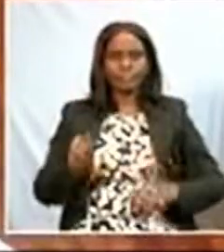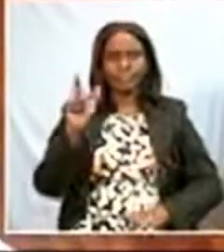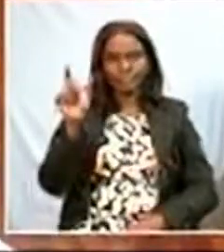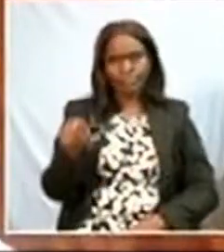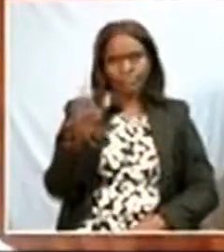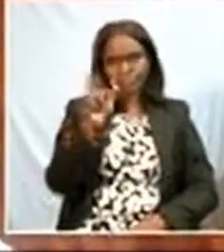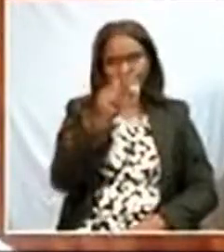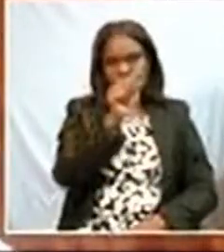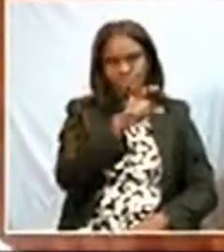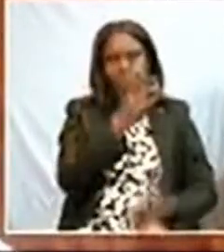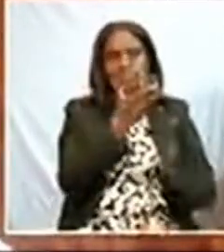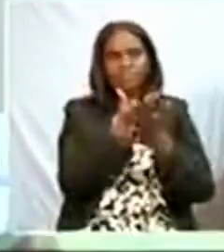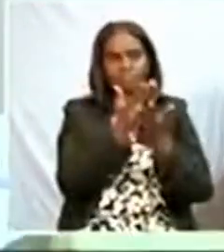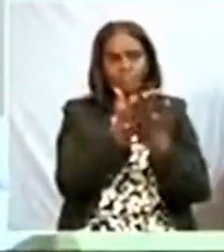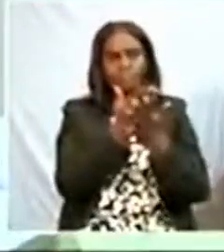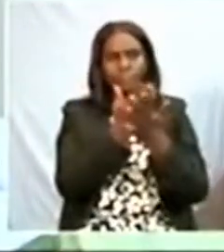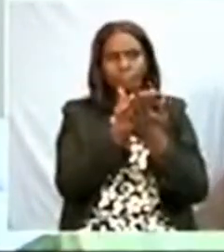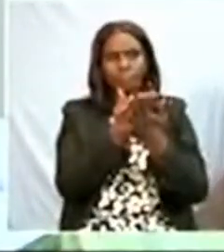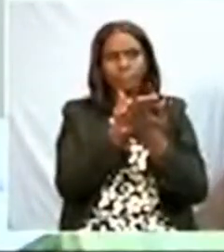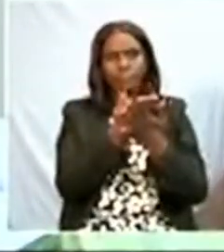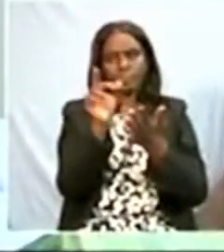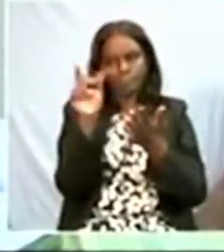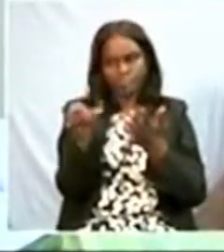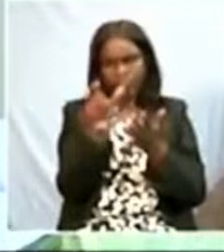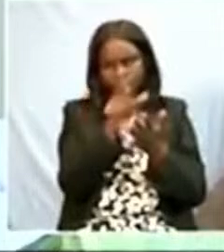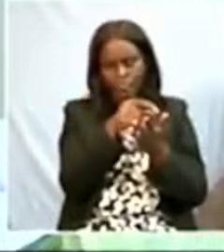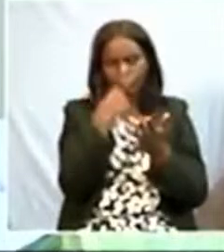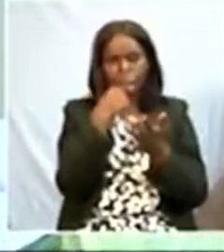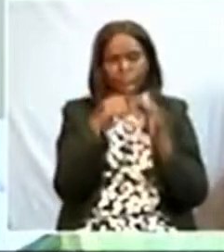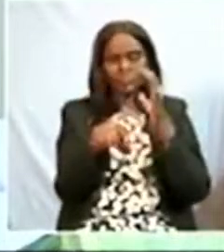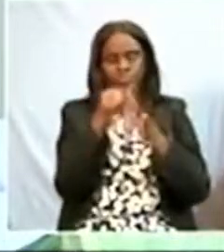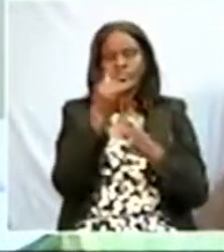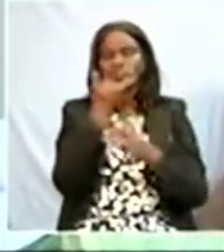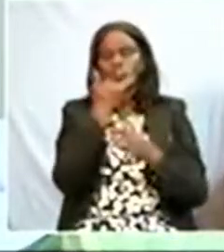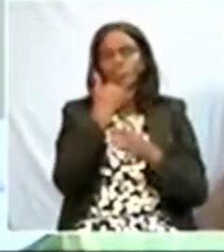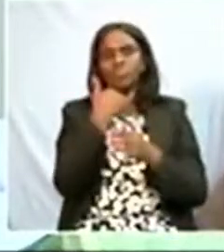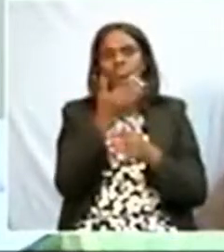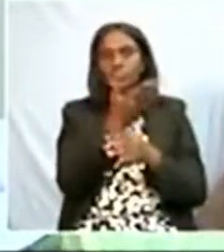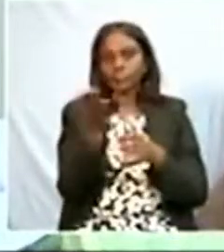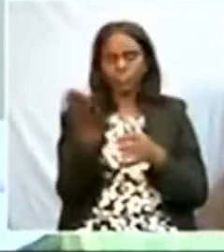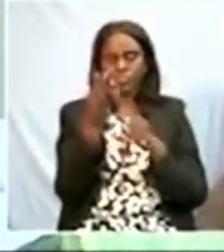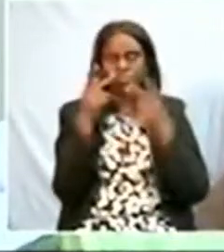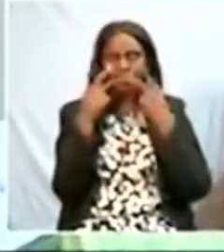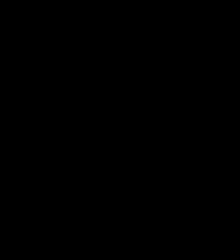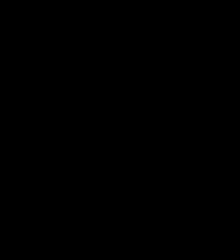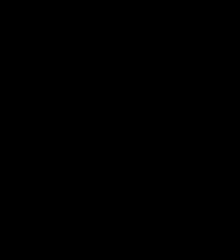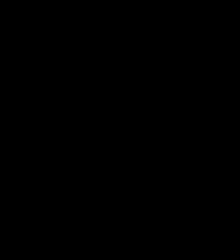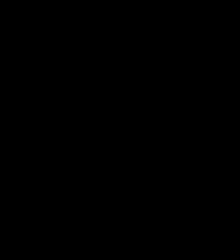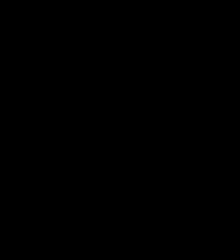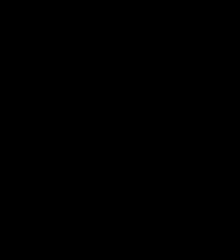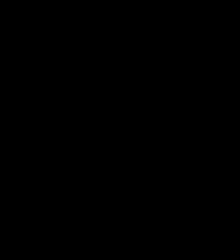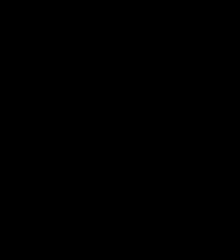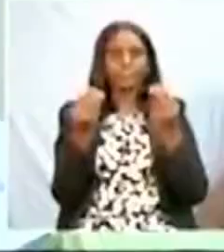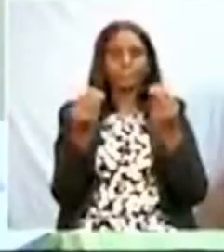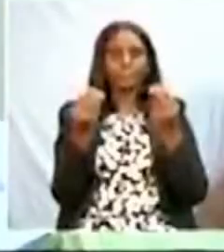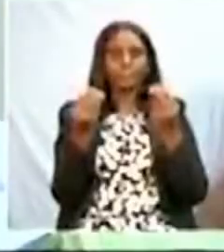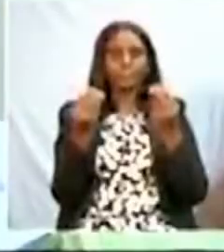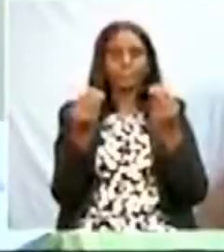individual recommendation on individual officers who are found wanting. These are public resources.